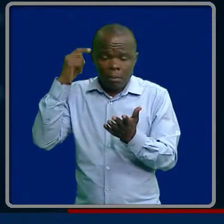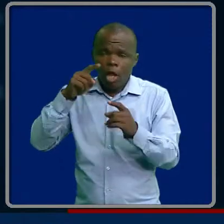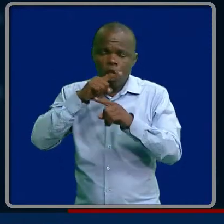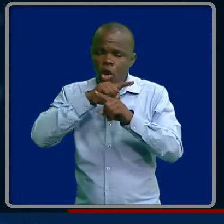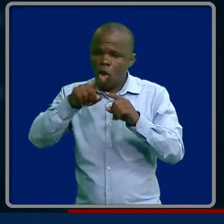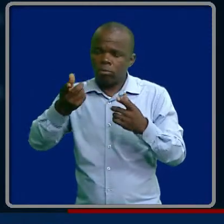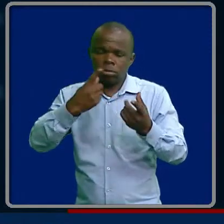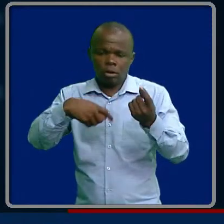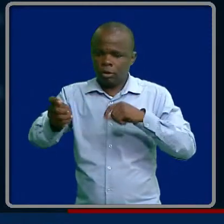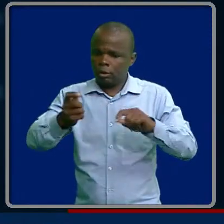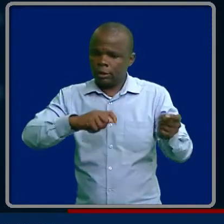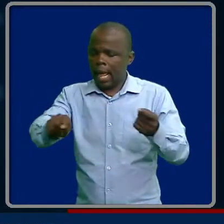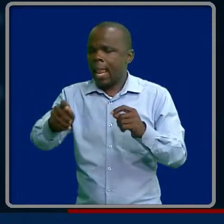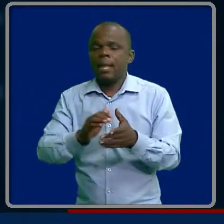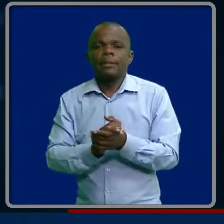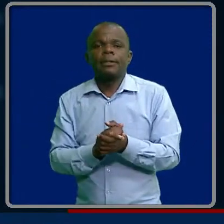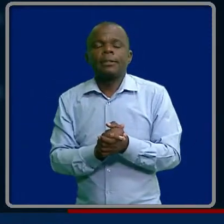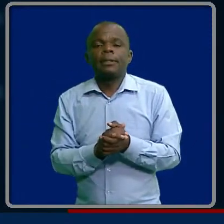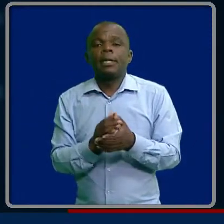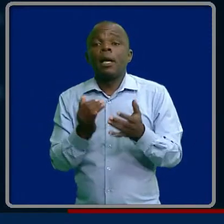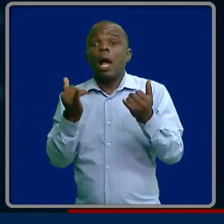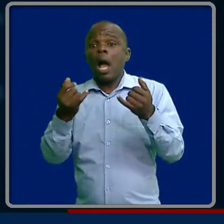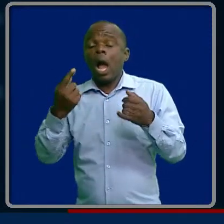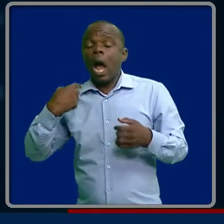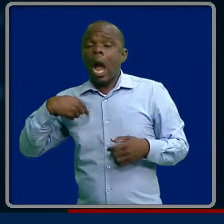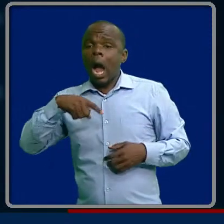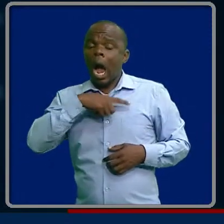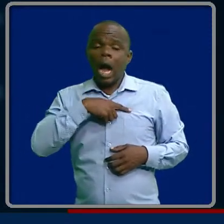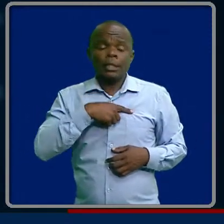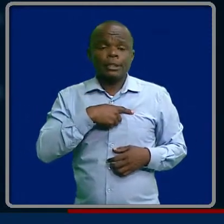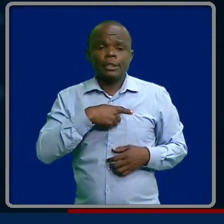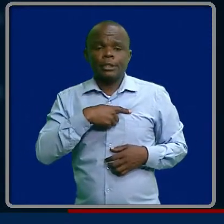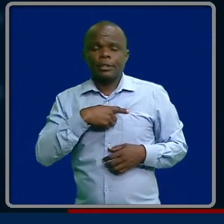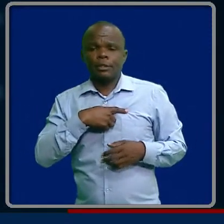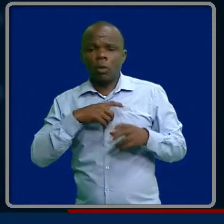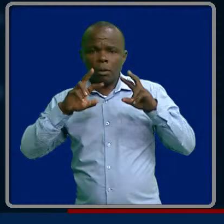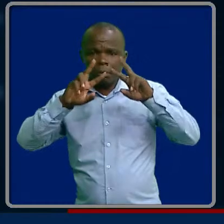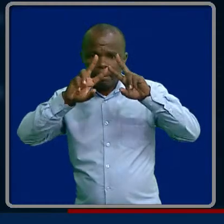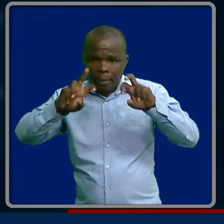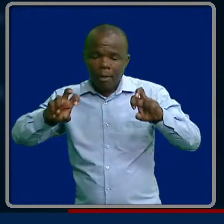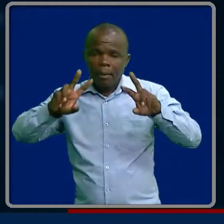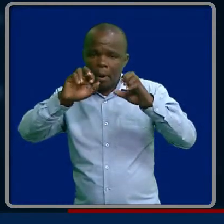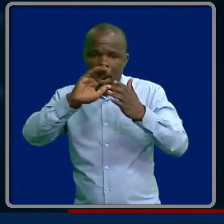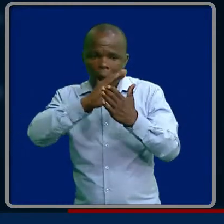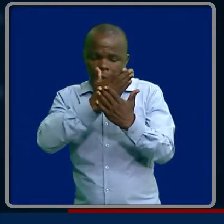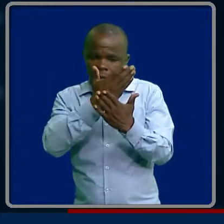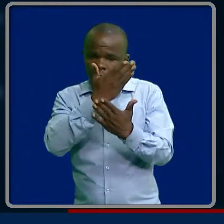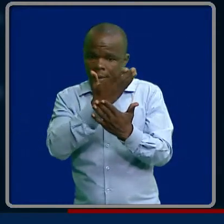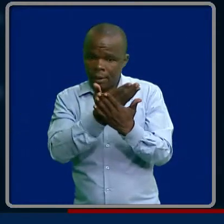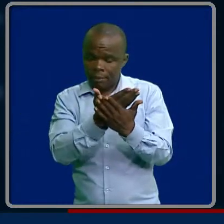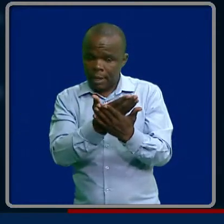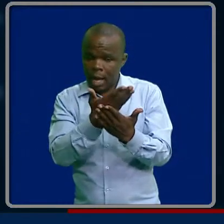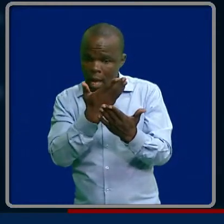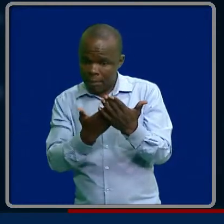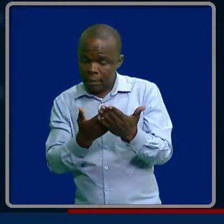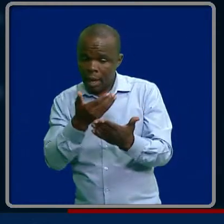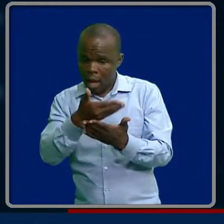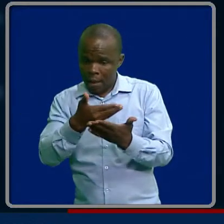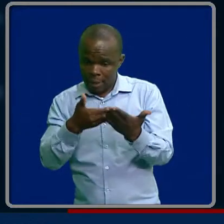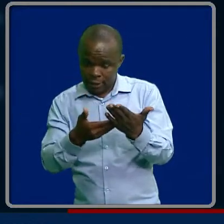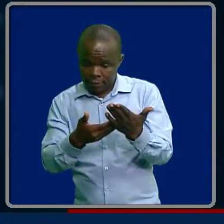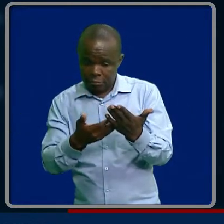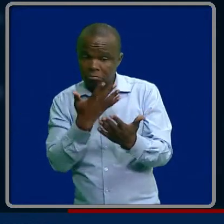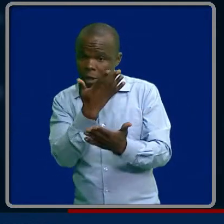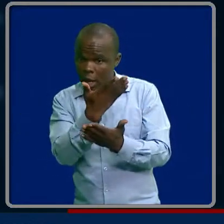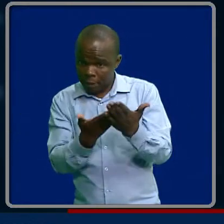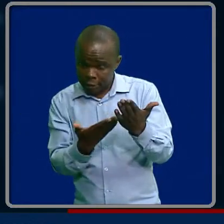reject applications, but we defer applications. The reasons normally becomes negative cash flow